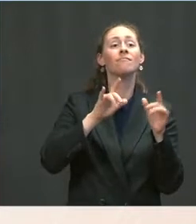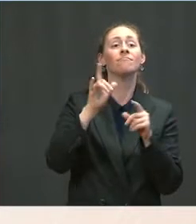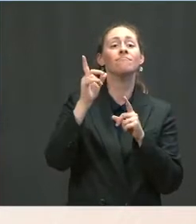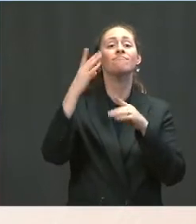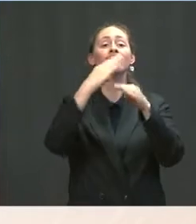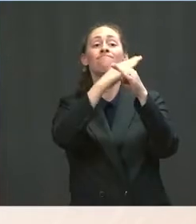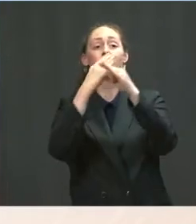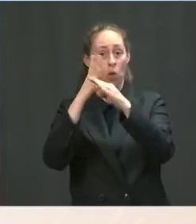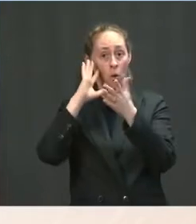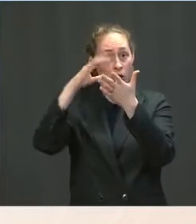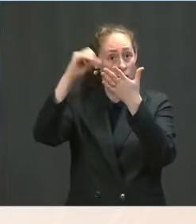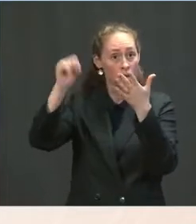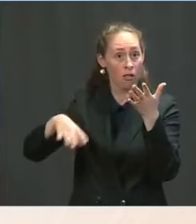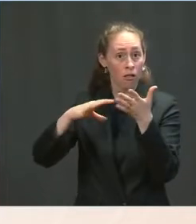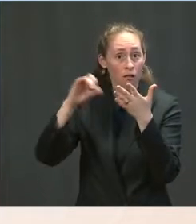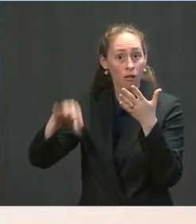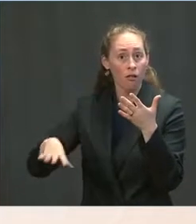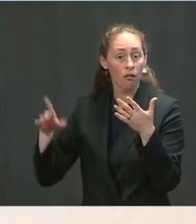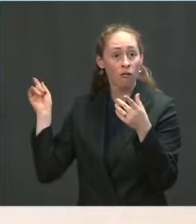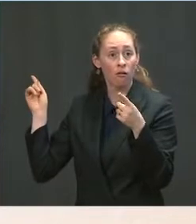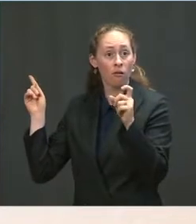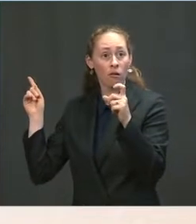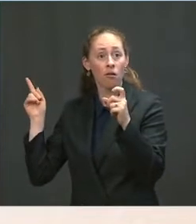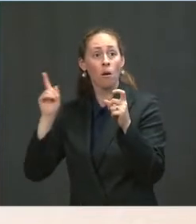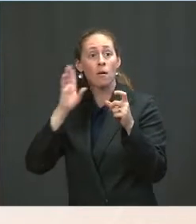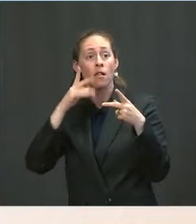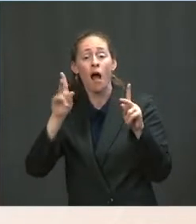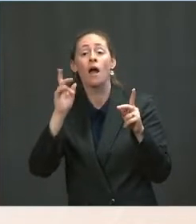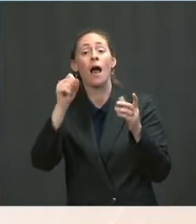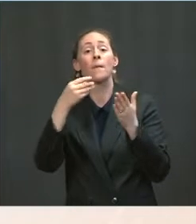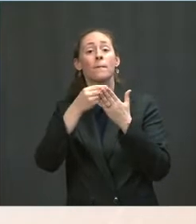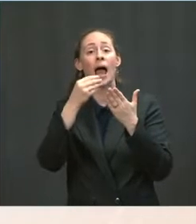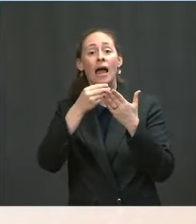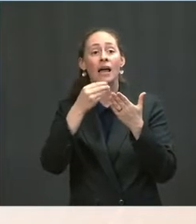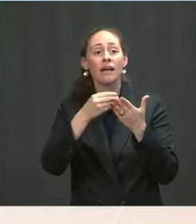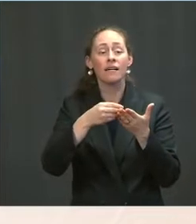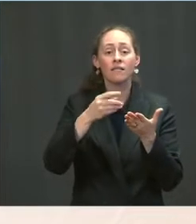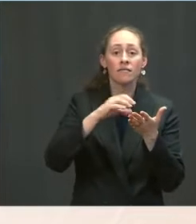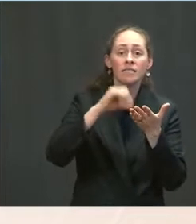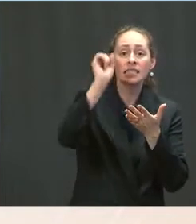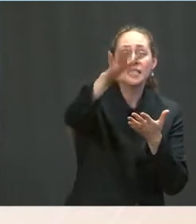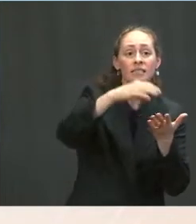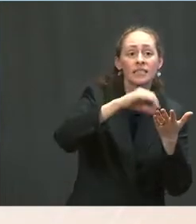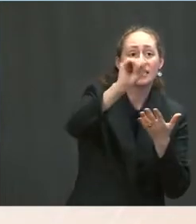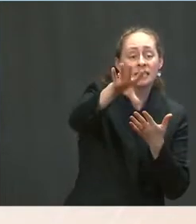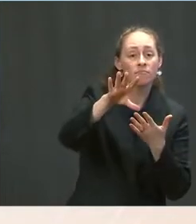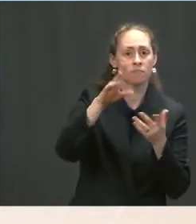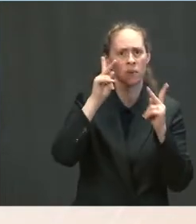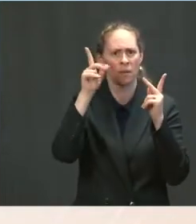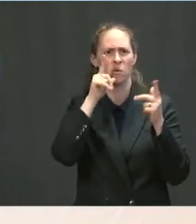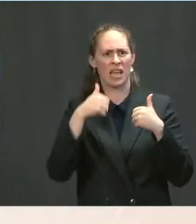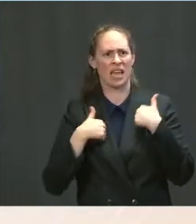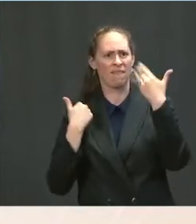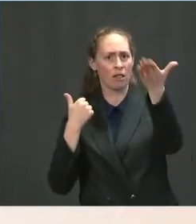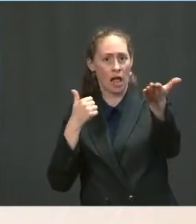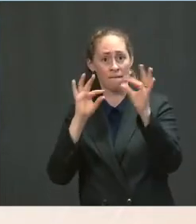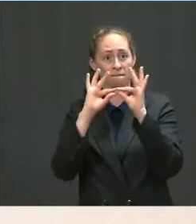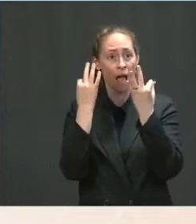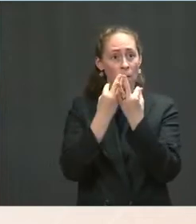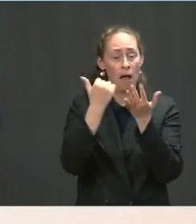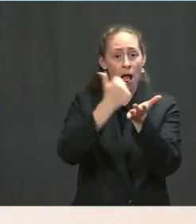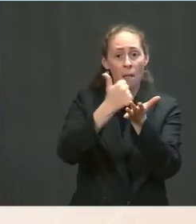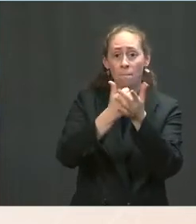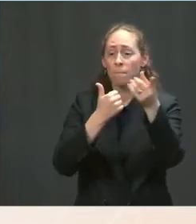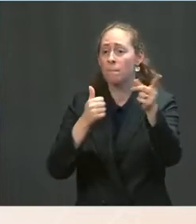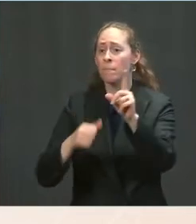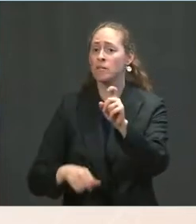send money to their relatives on the island, both of which are issues he campaigned on? Yep, and both important issues that we understand to the